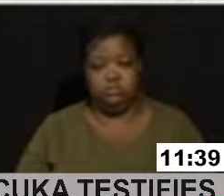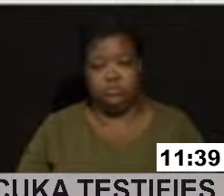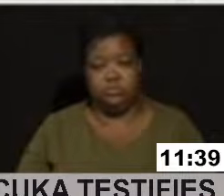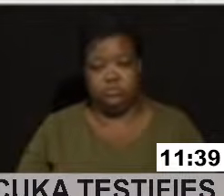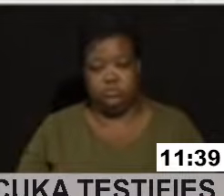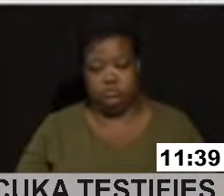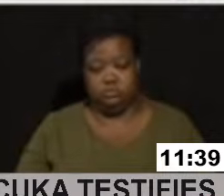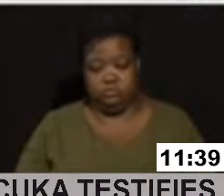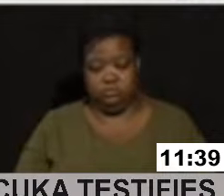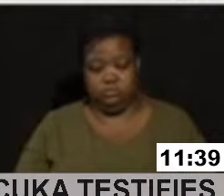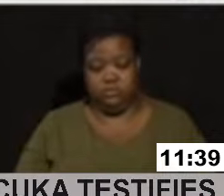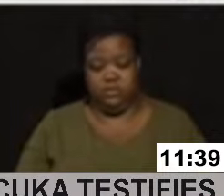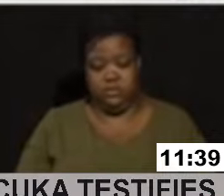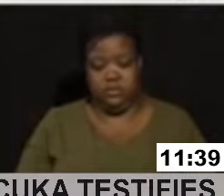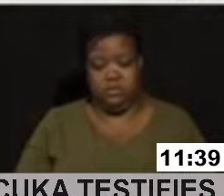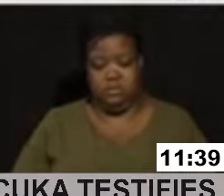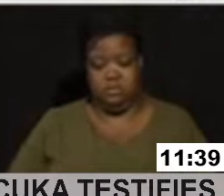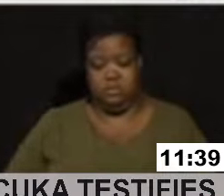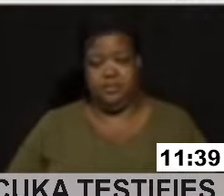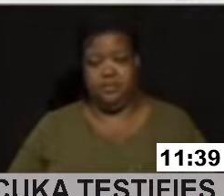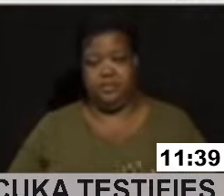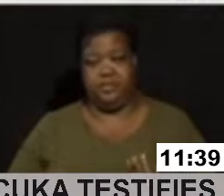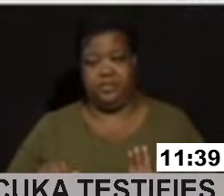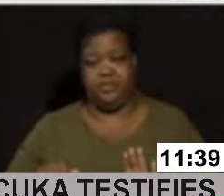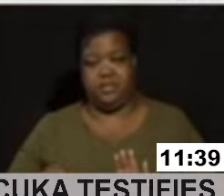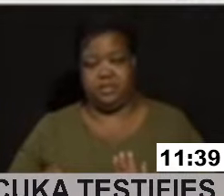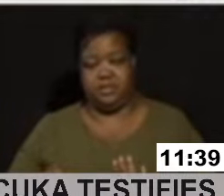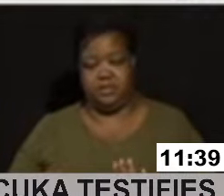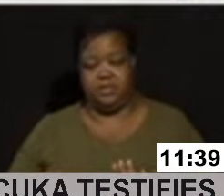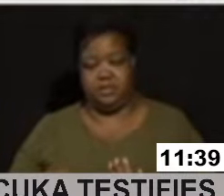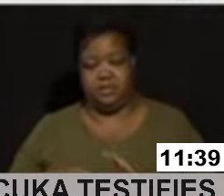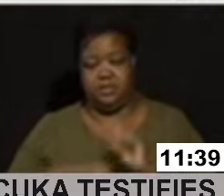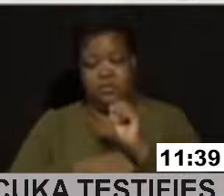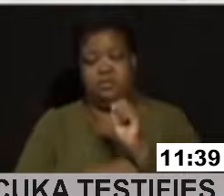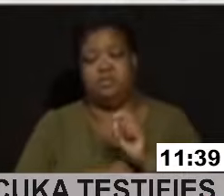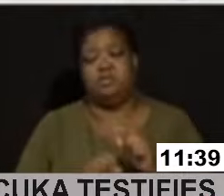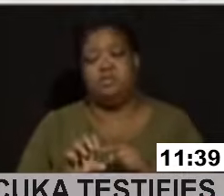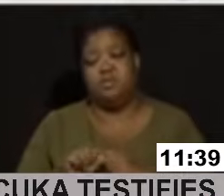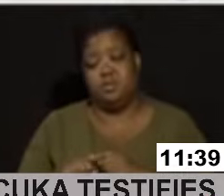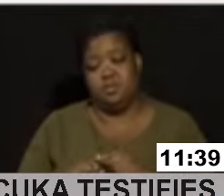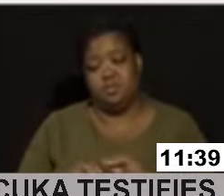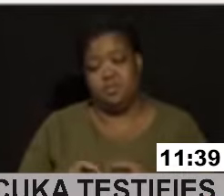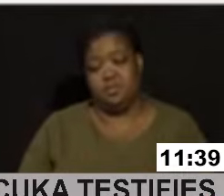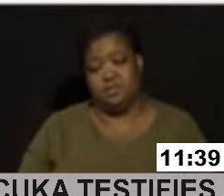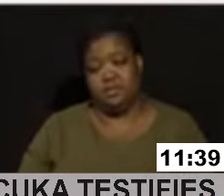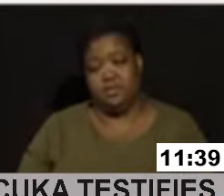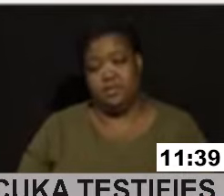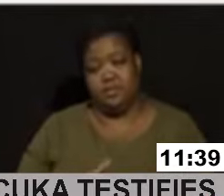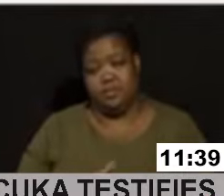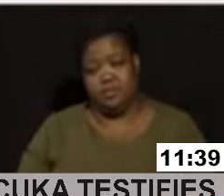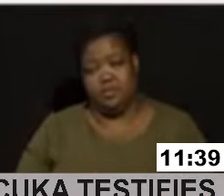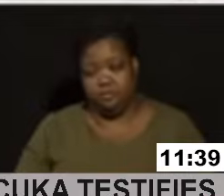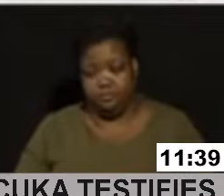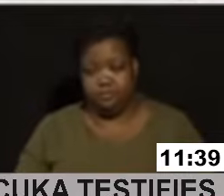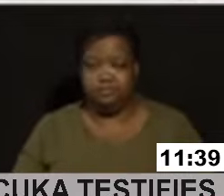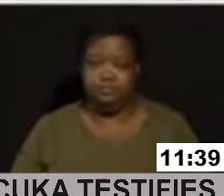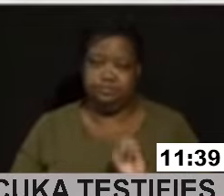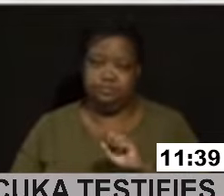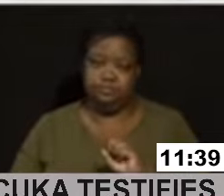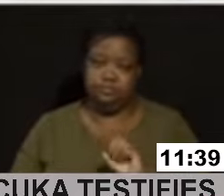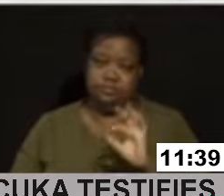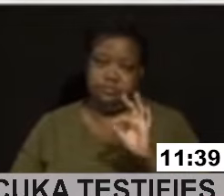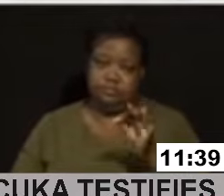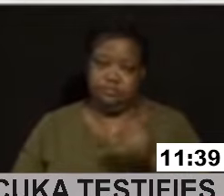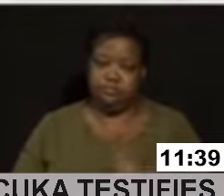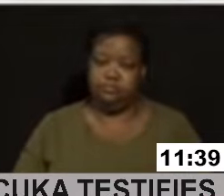that the office identified warranting further investigation. That's correct. In terms